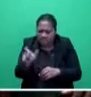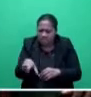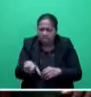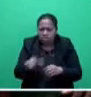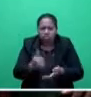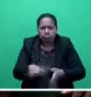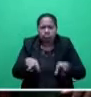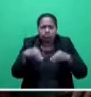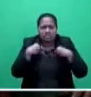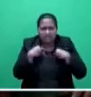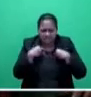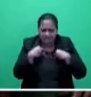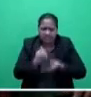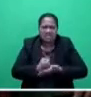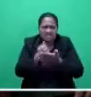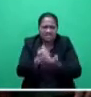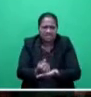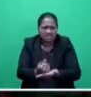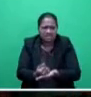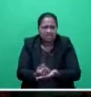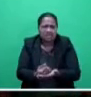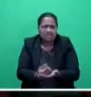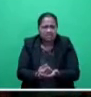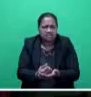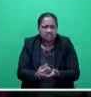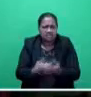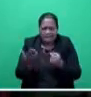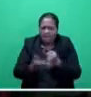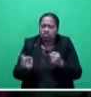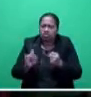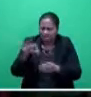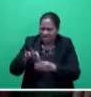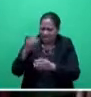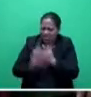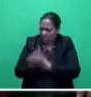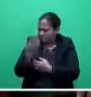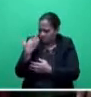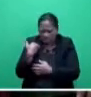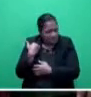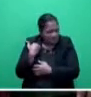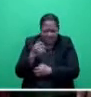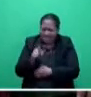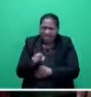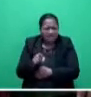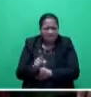last elections. This is despicable. I will continue. Thank you, Mr.